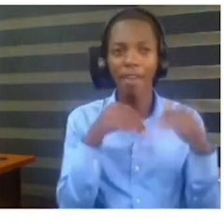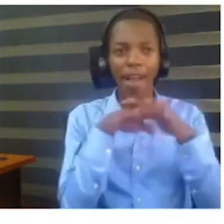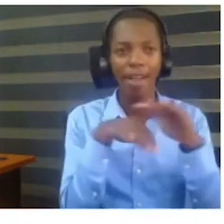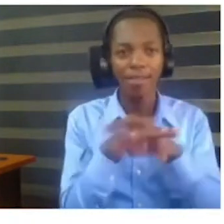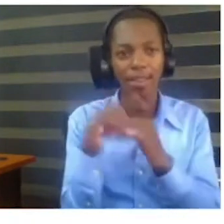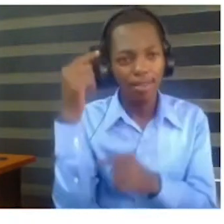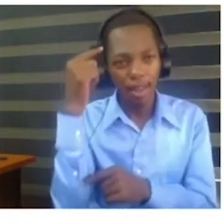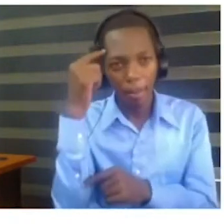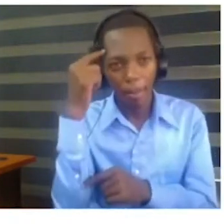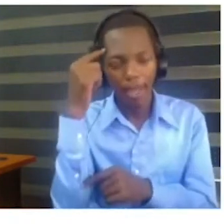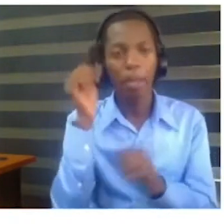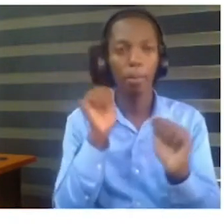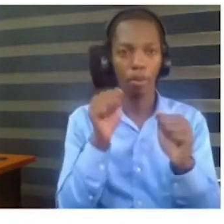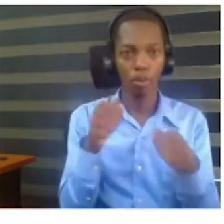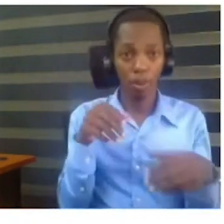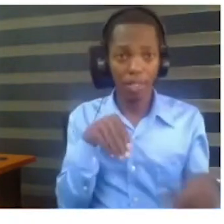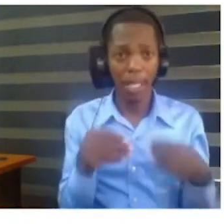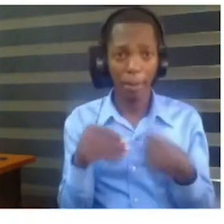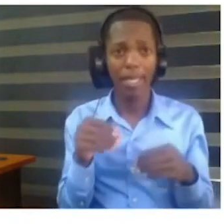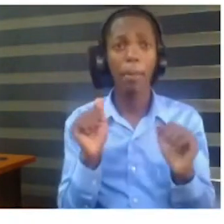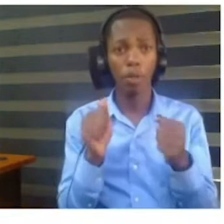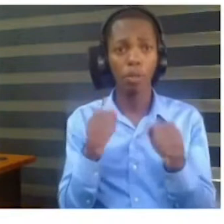participate and access technology.